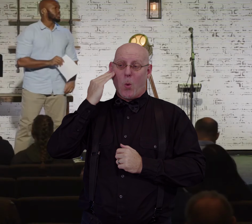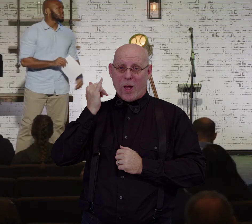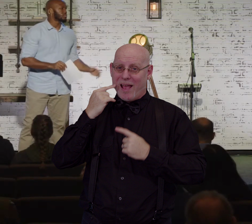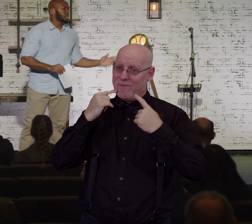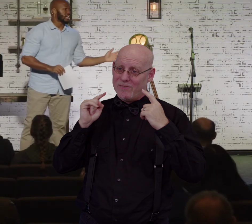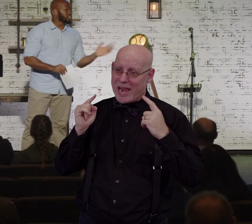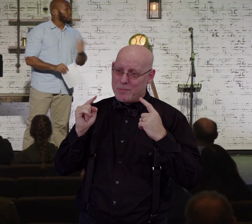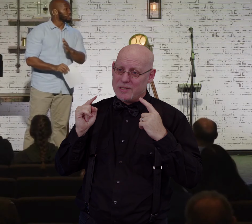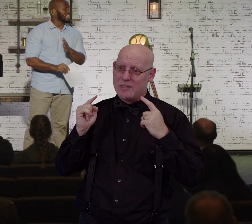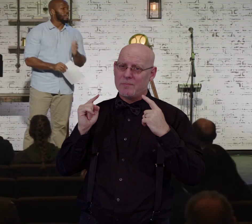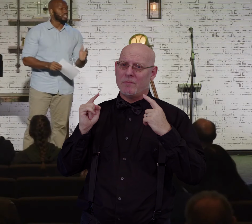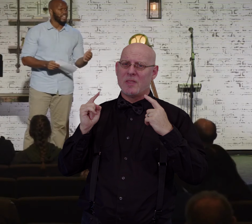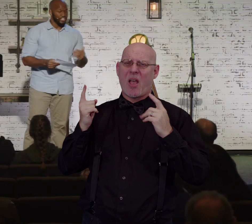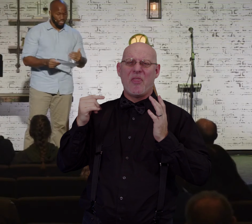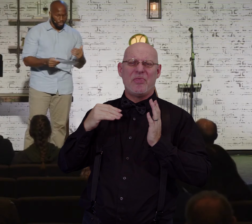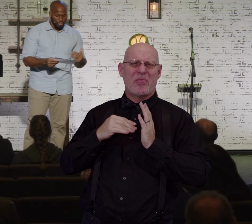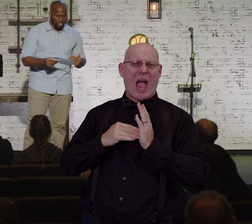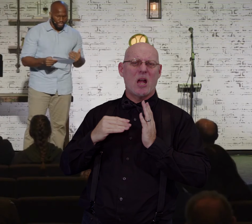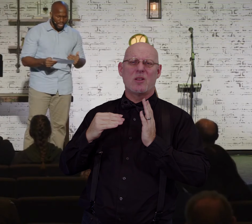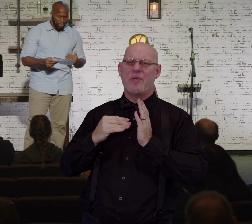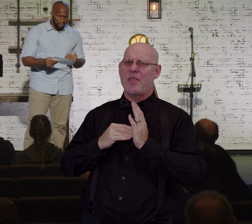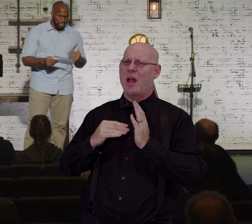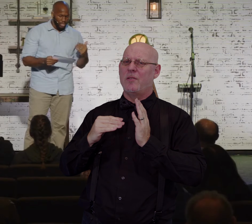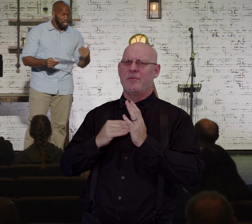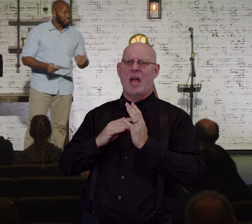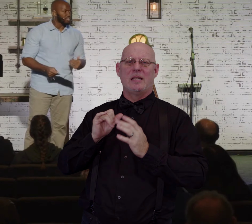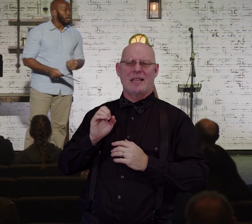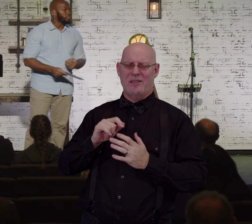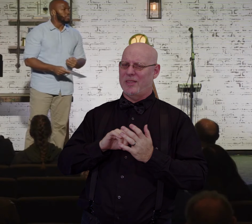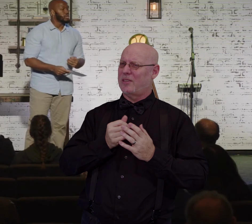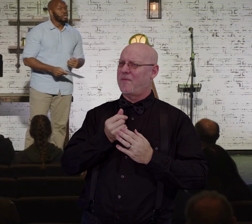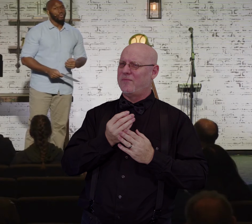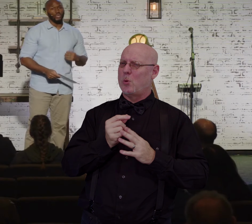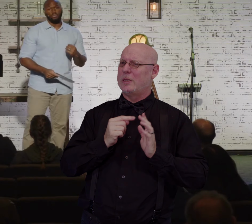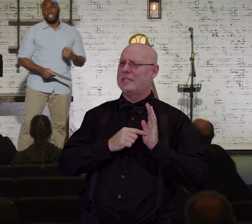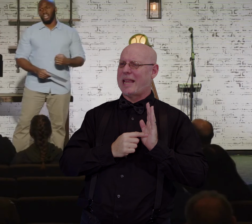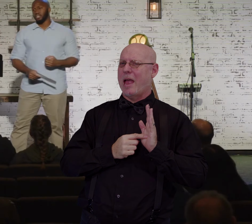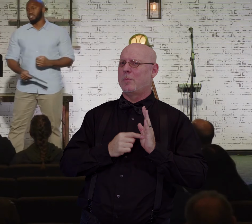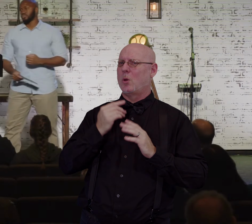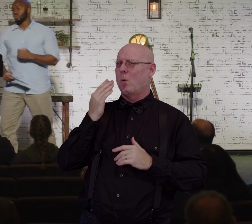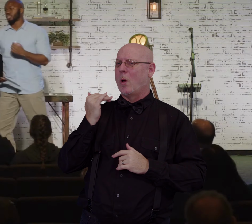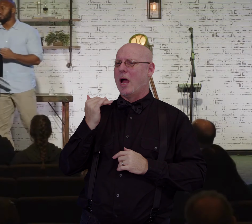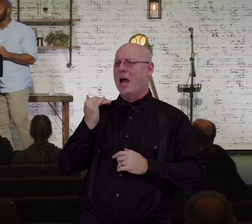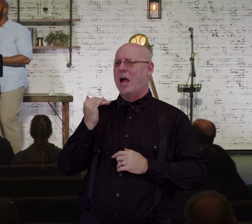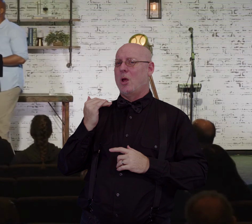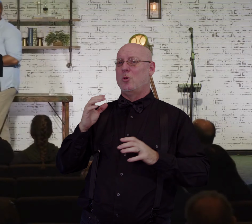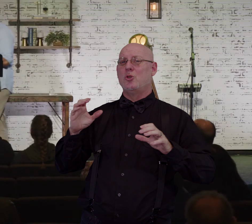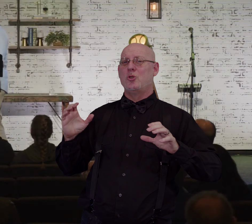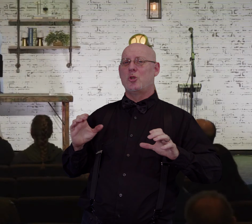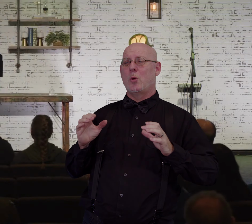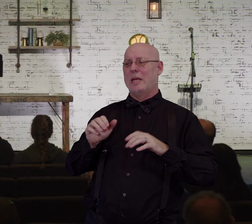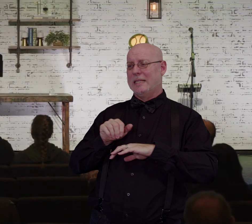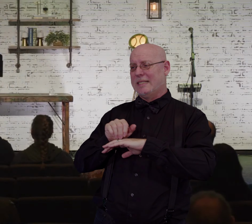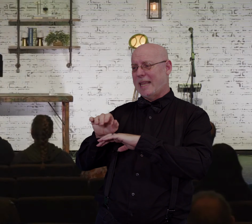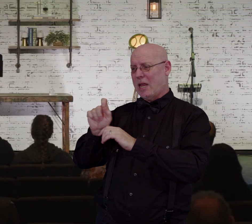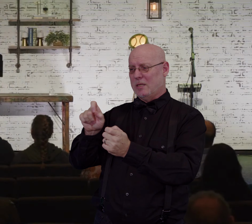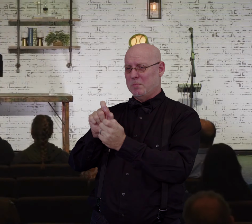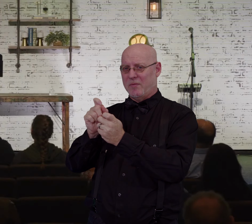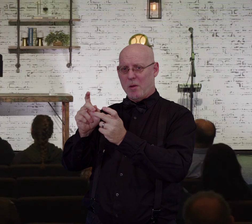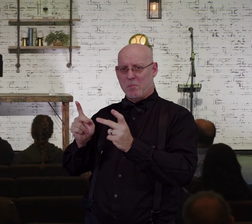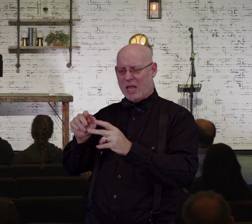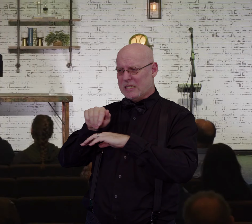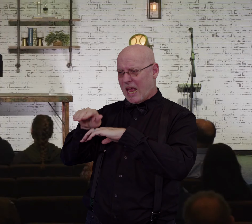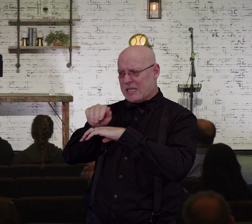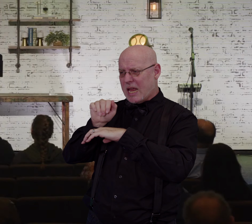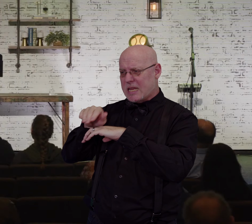why is, like I said, there was thousands of cases. Those are just examples of some. Was because what he was doing, he was sending to a particular